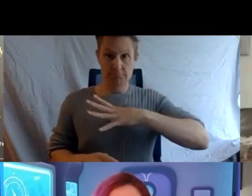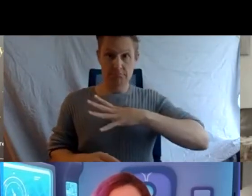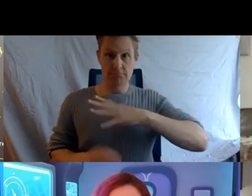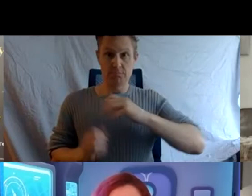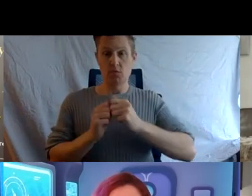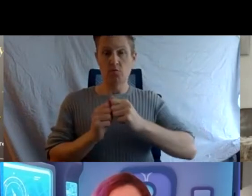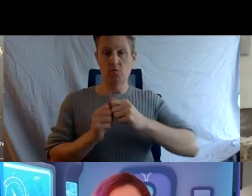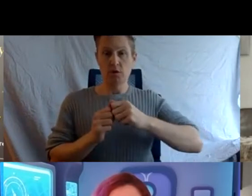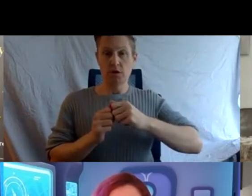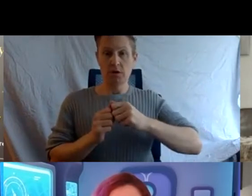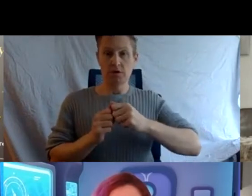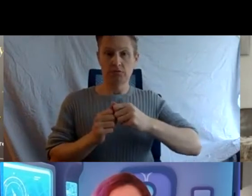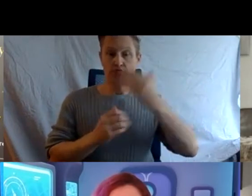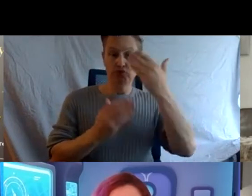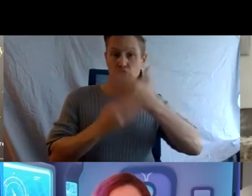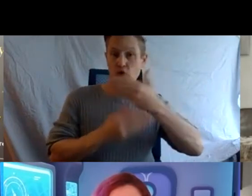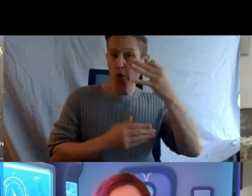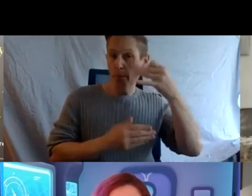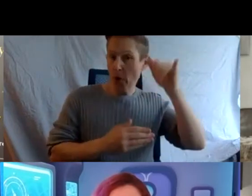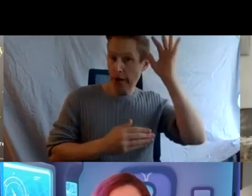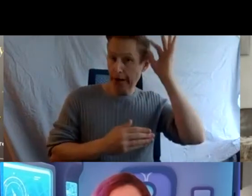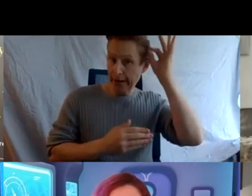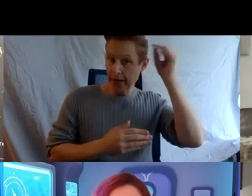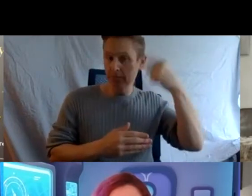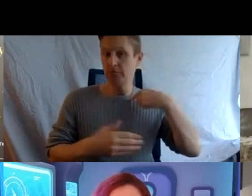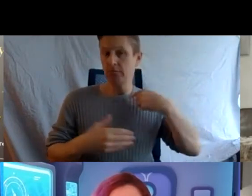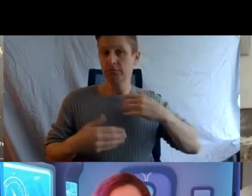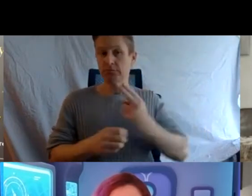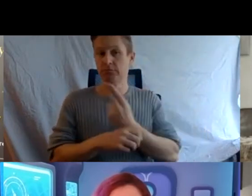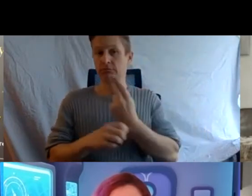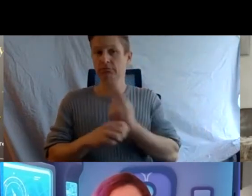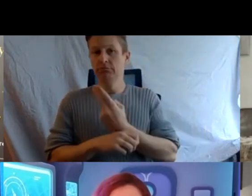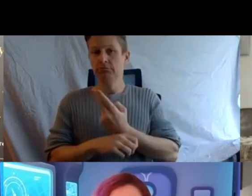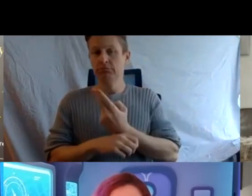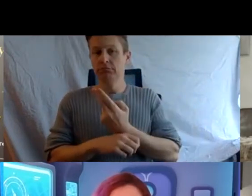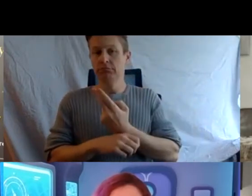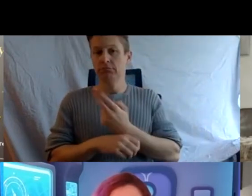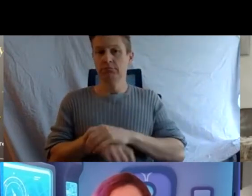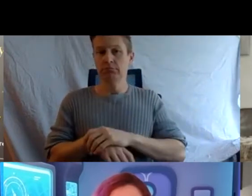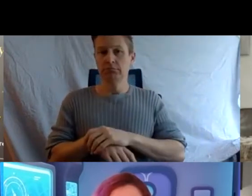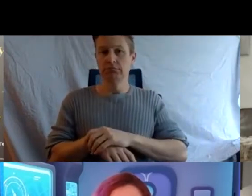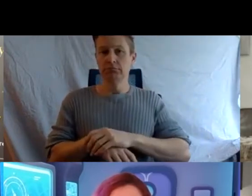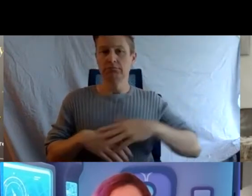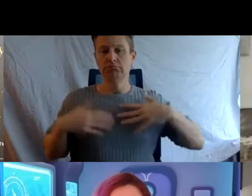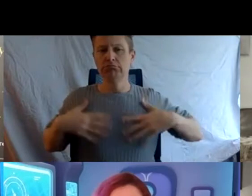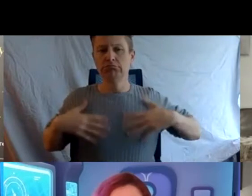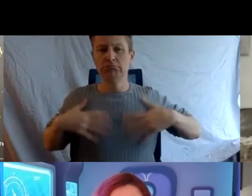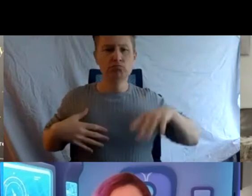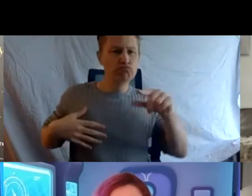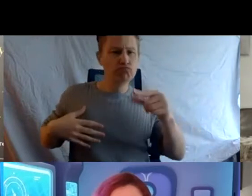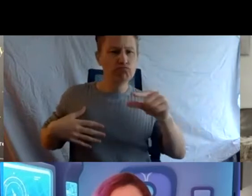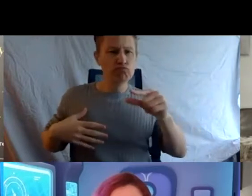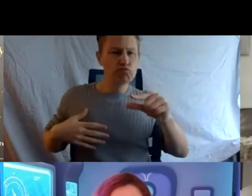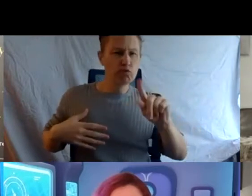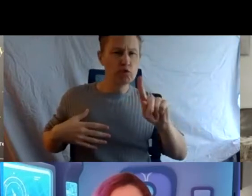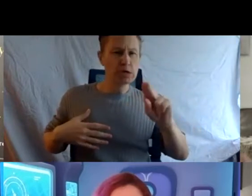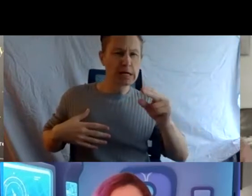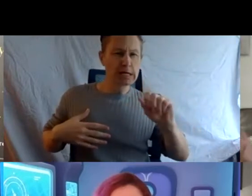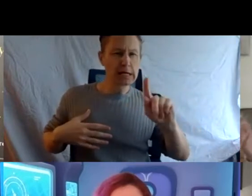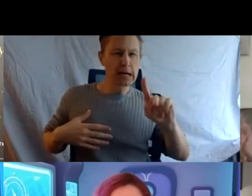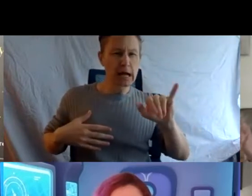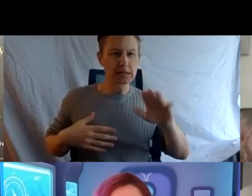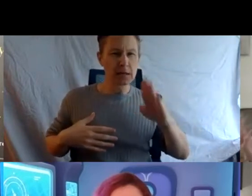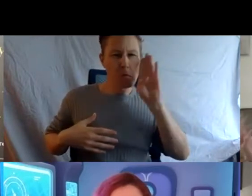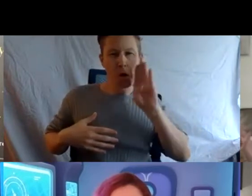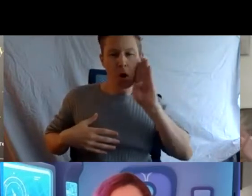with dark blonde hair. I'm wearing sort of a khaki colored shirt, and